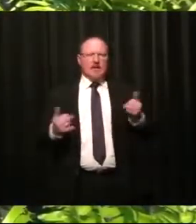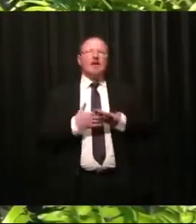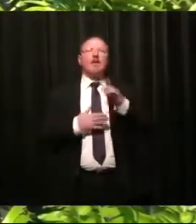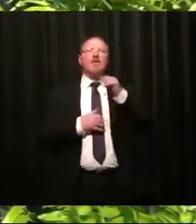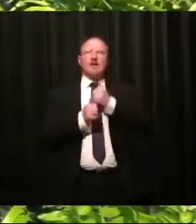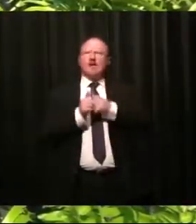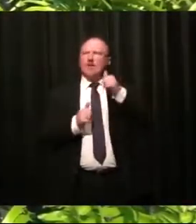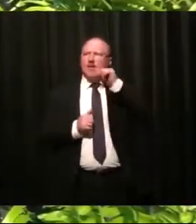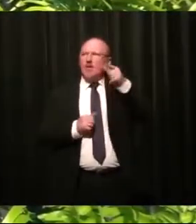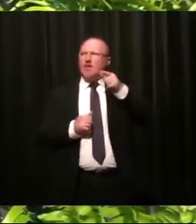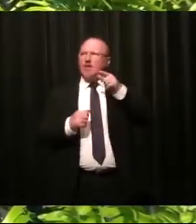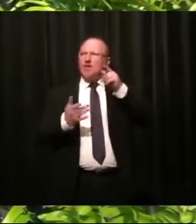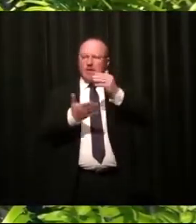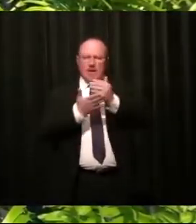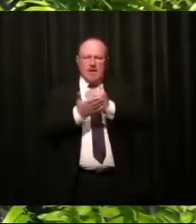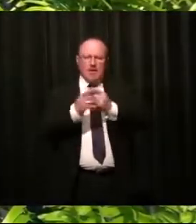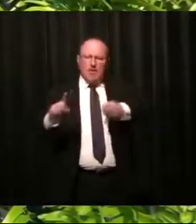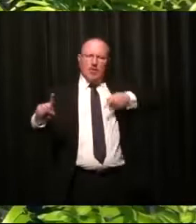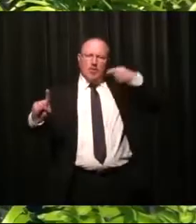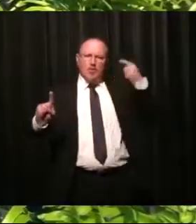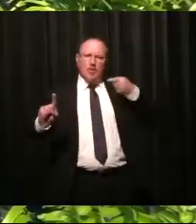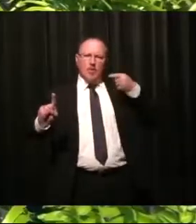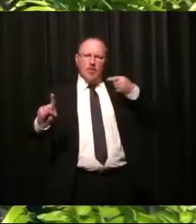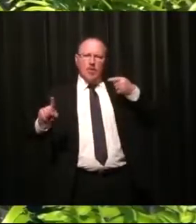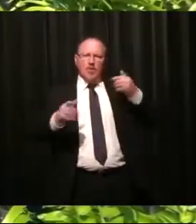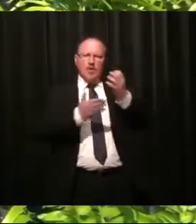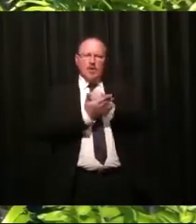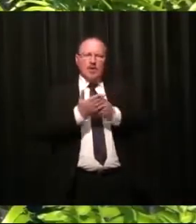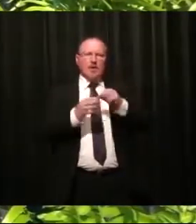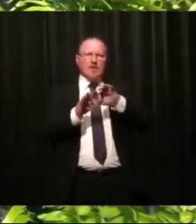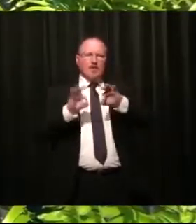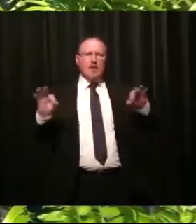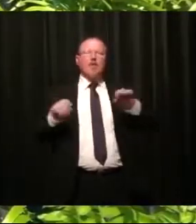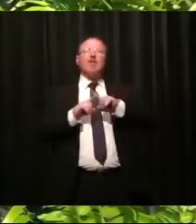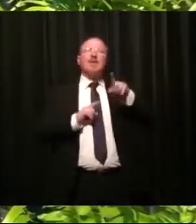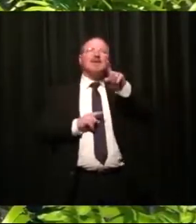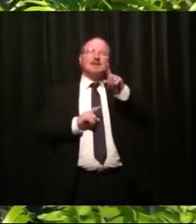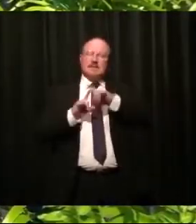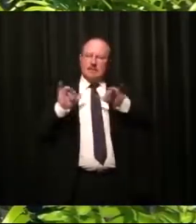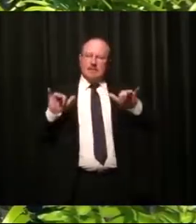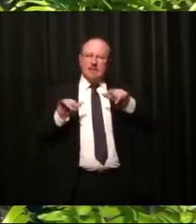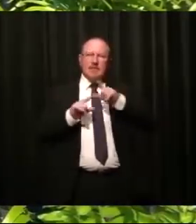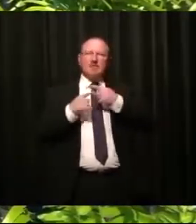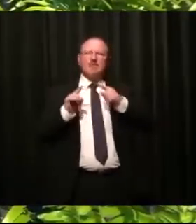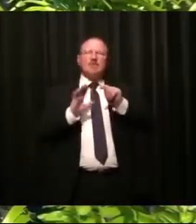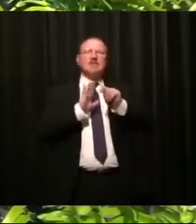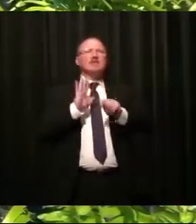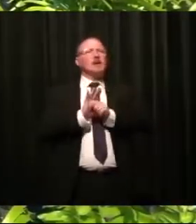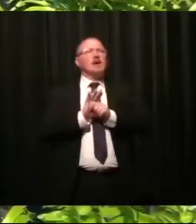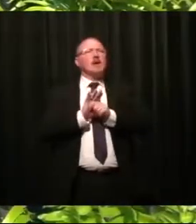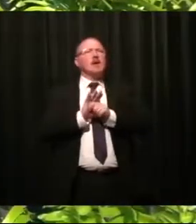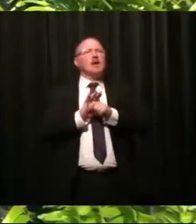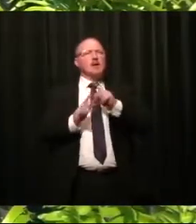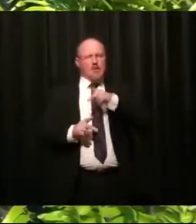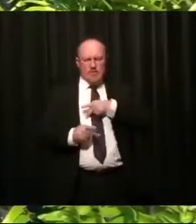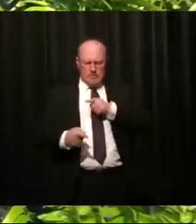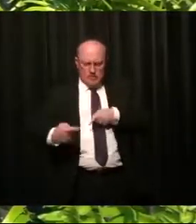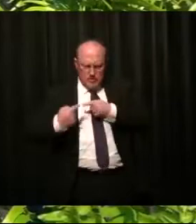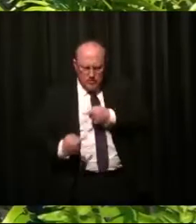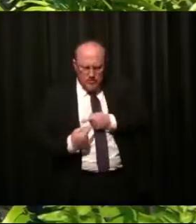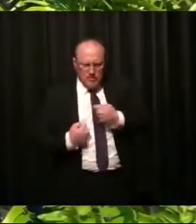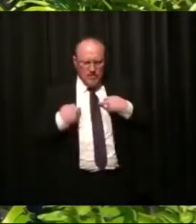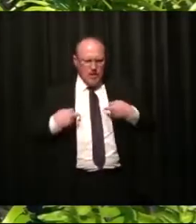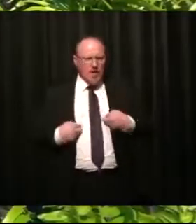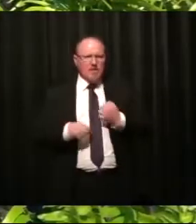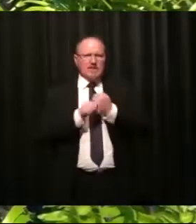you. Each of you not only reached your academic goal of earning a high school diploma, but you accomplished this during a time of personal